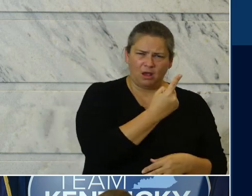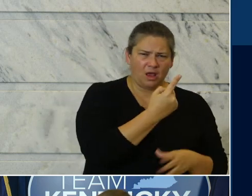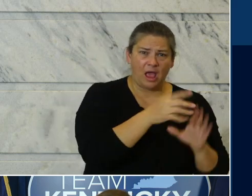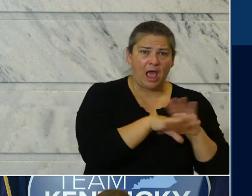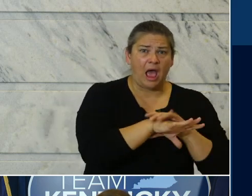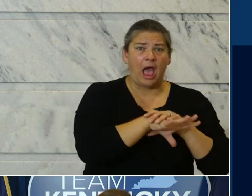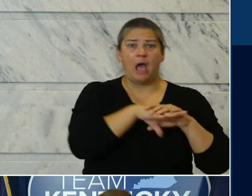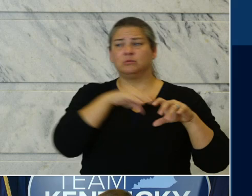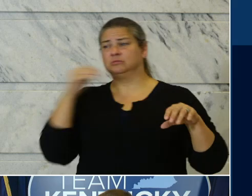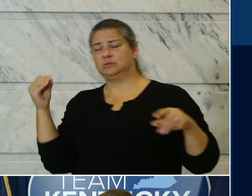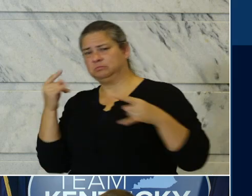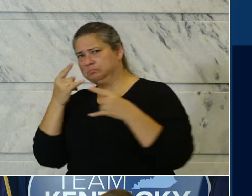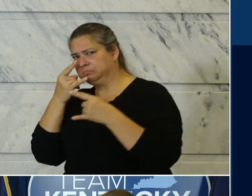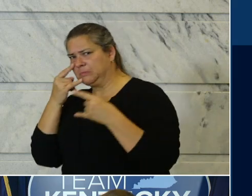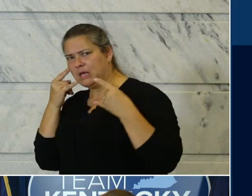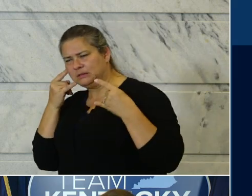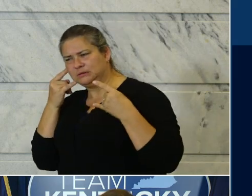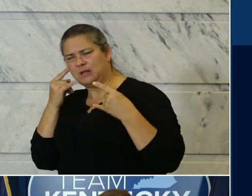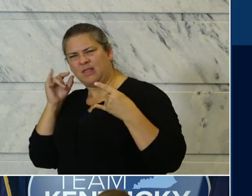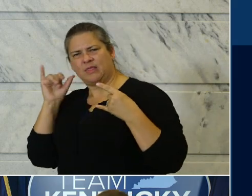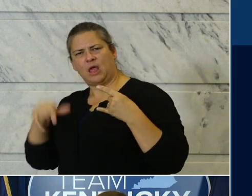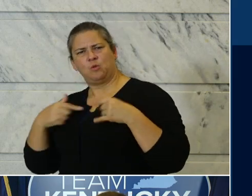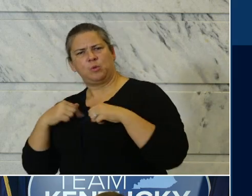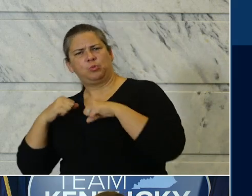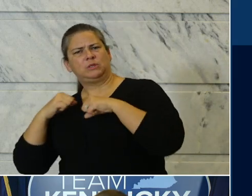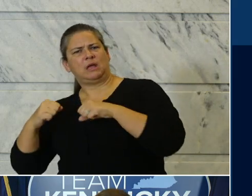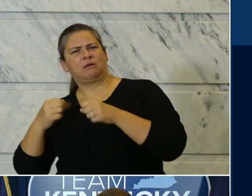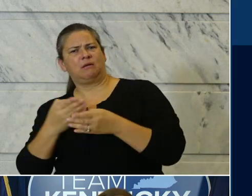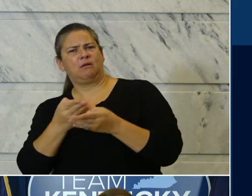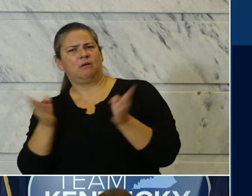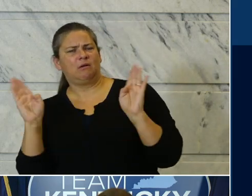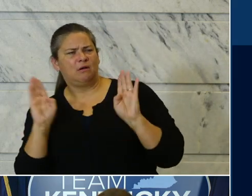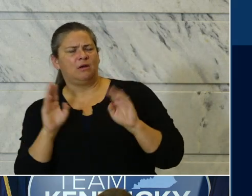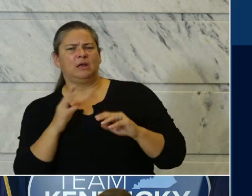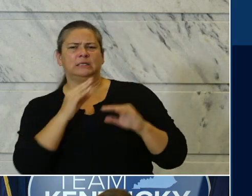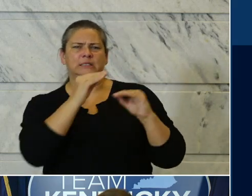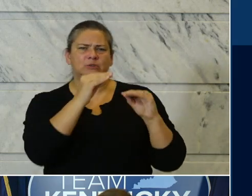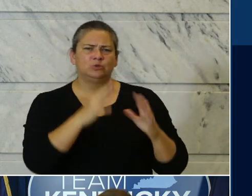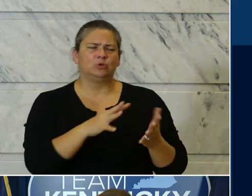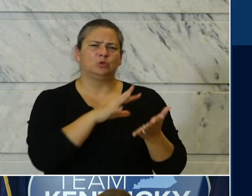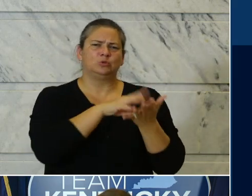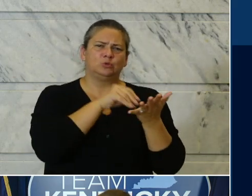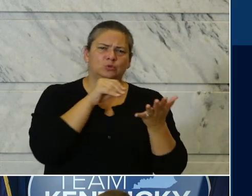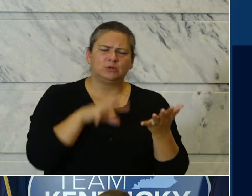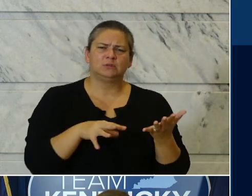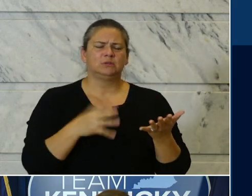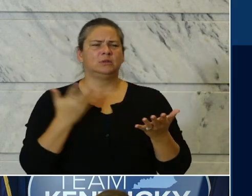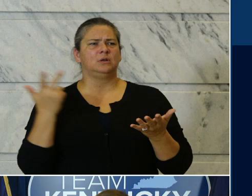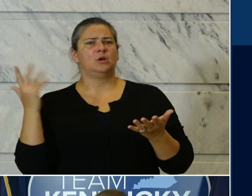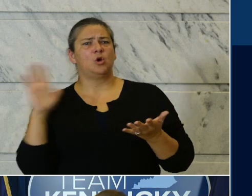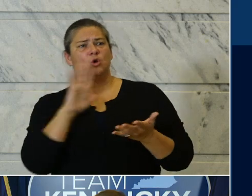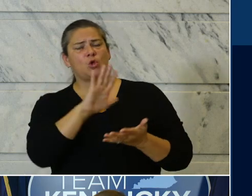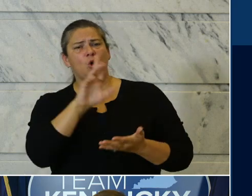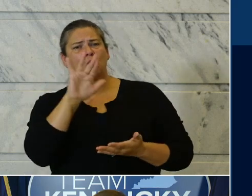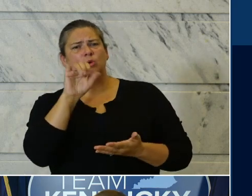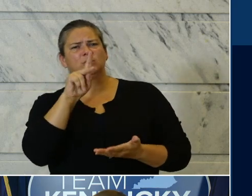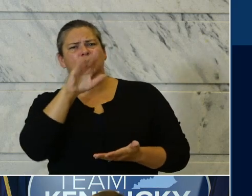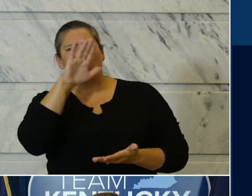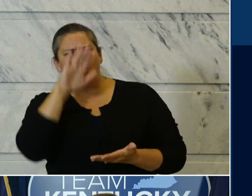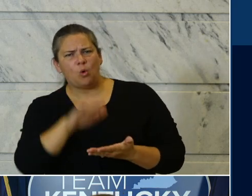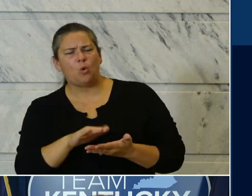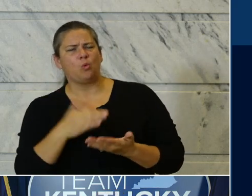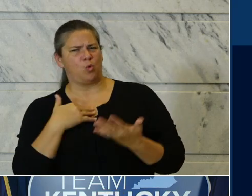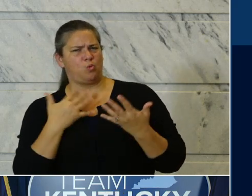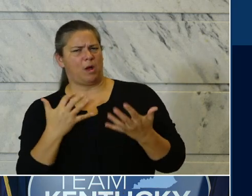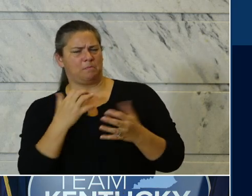kids and teachers inside it. It lessens the likelihood that someone with COVID goes in. That's something that we should all want to